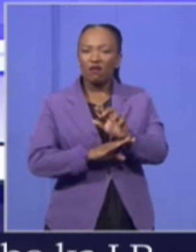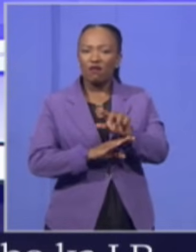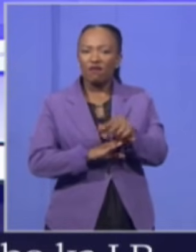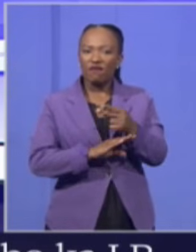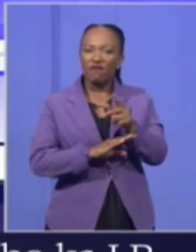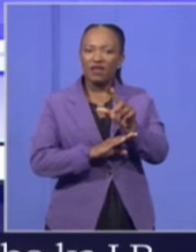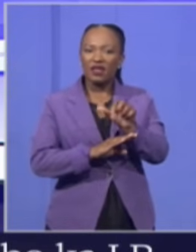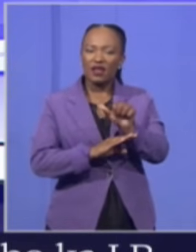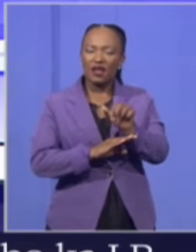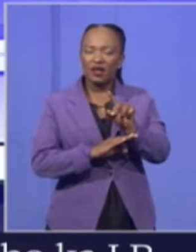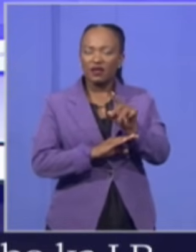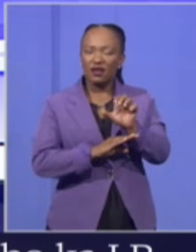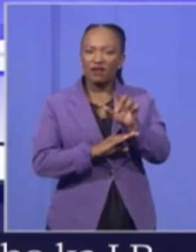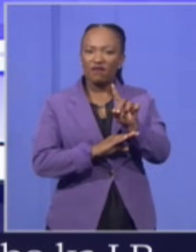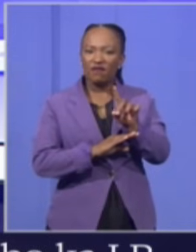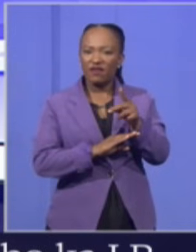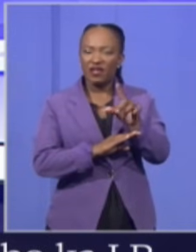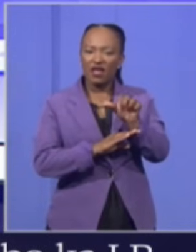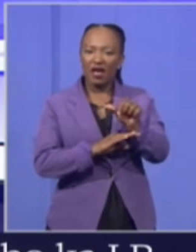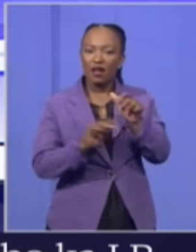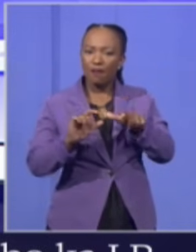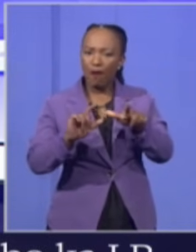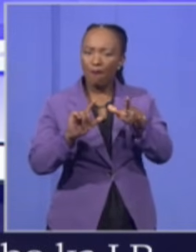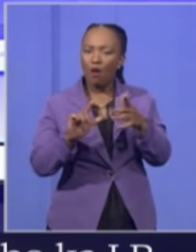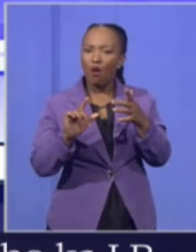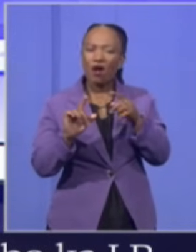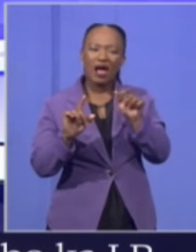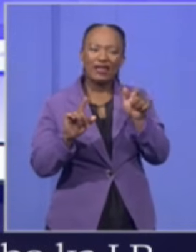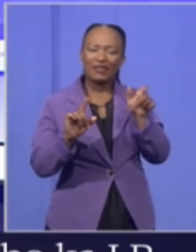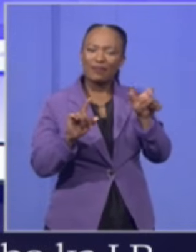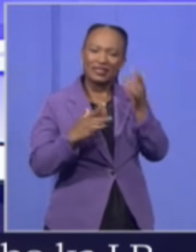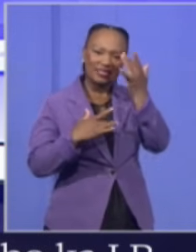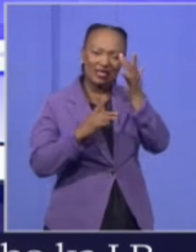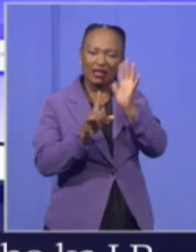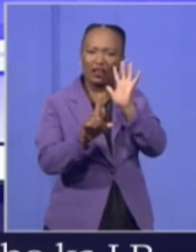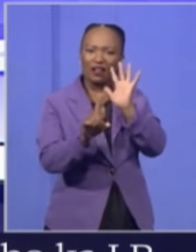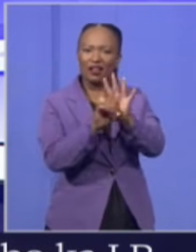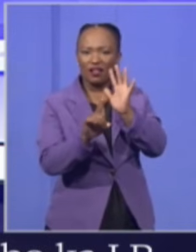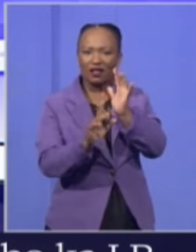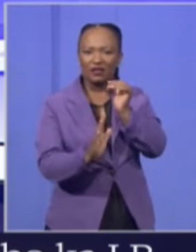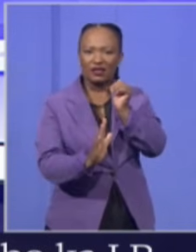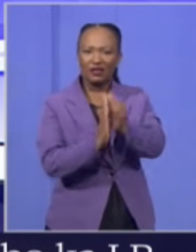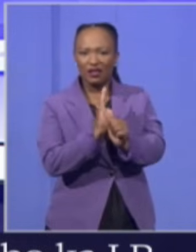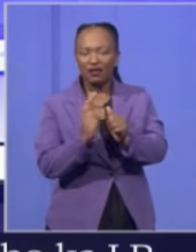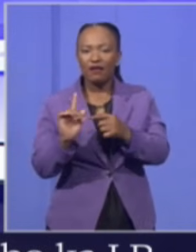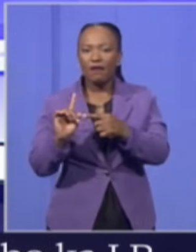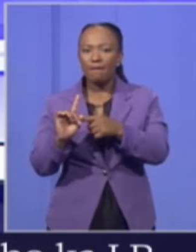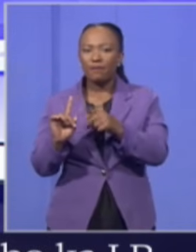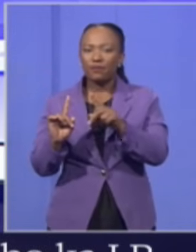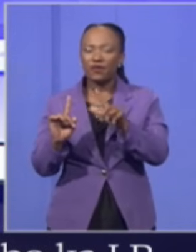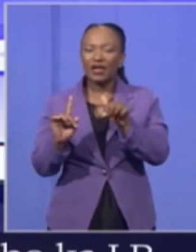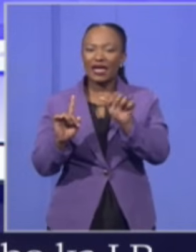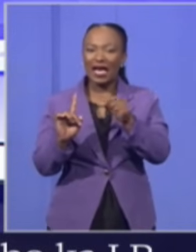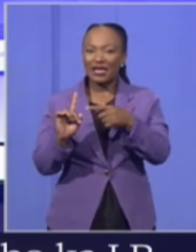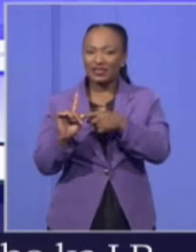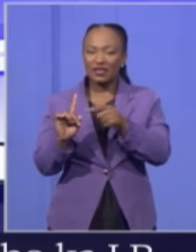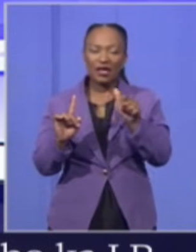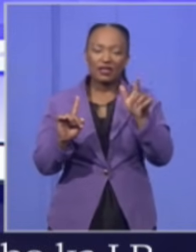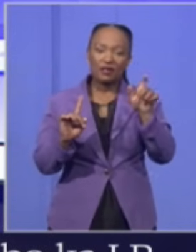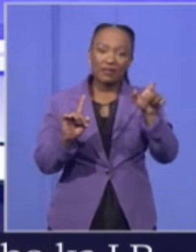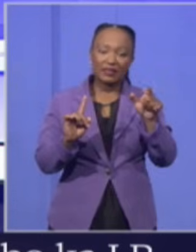Dennilton provinseng ya Limpopo ba nyaka dikarabo le go bona toka e phetagatšwa. Class Letwaba o bolailwe ke molwetši wa